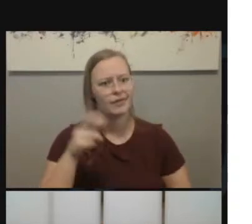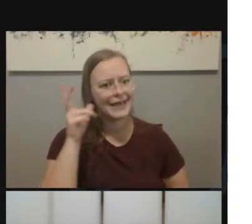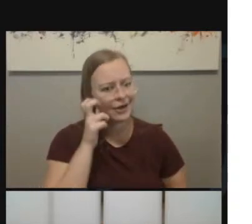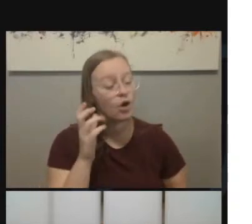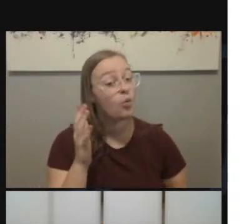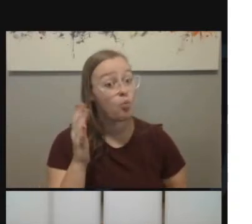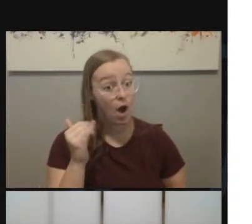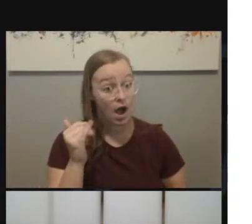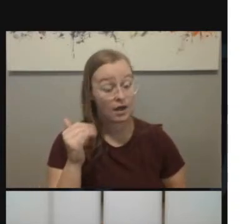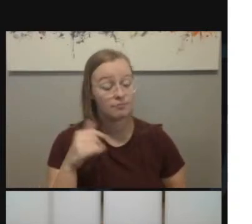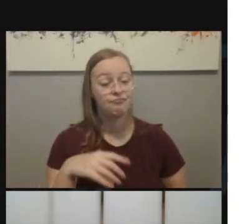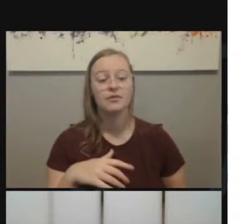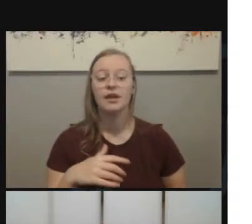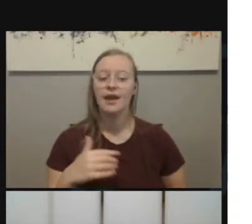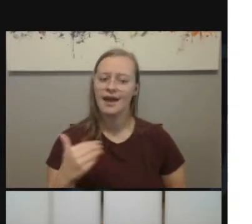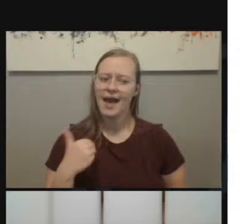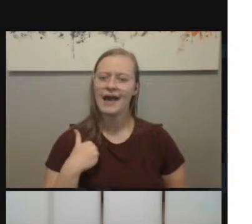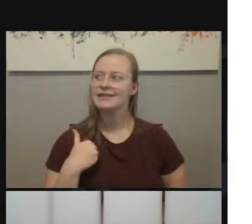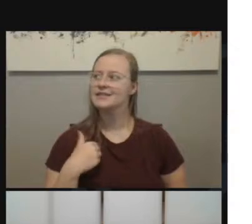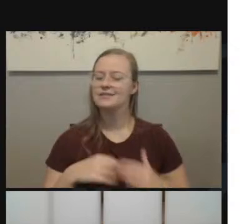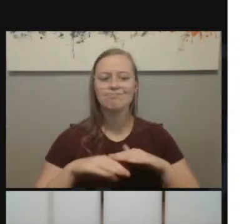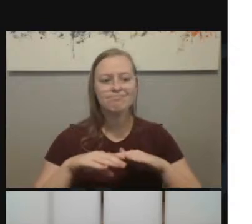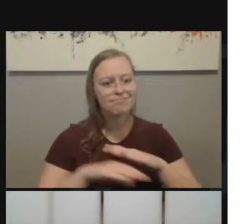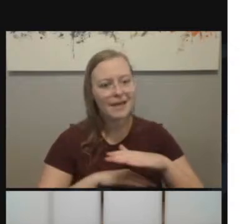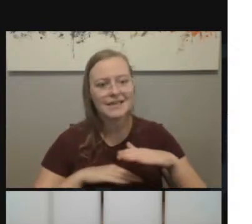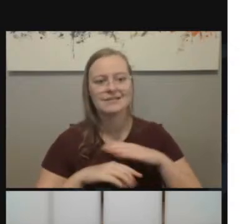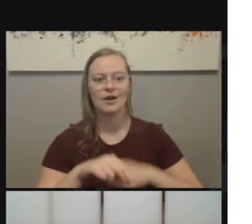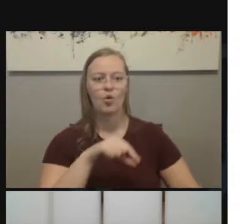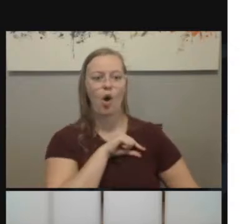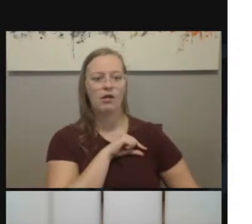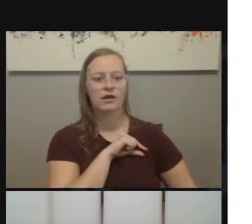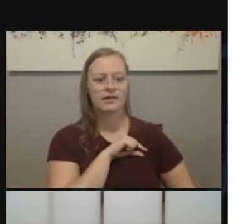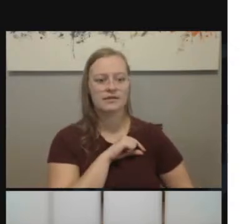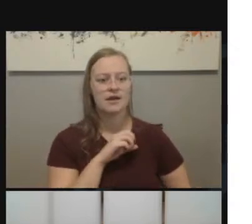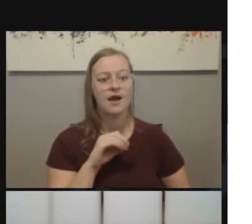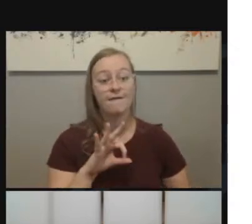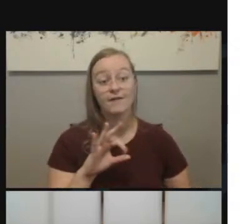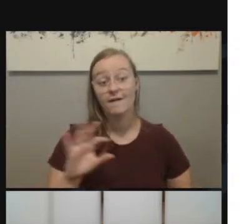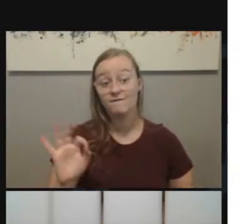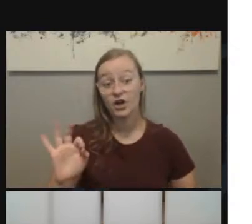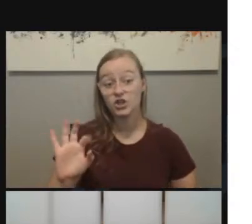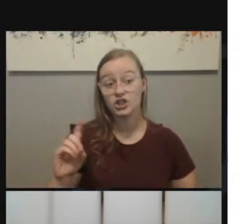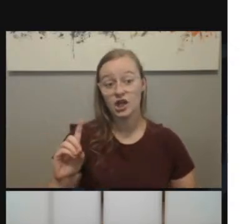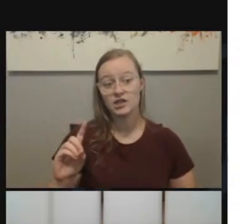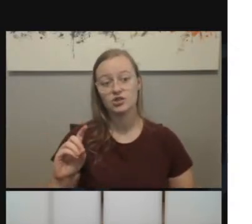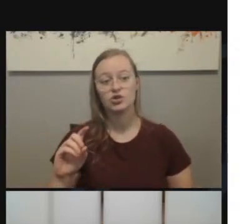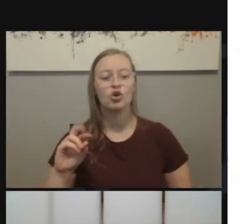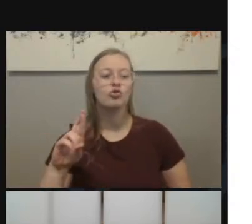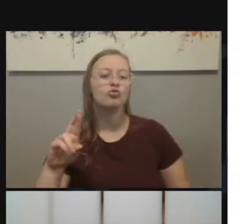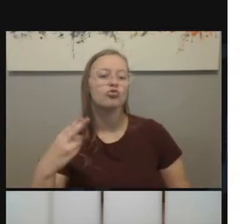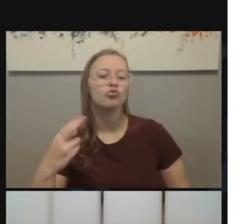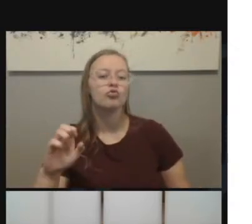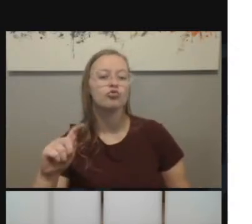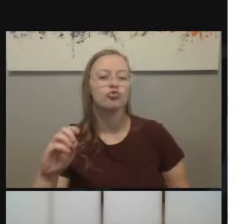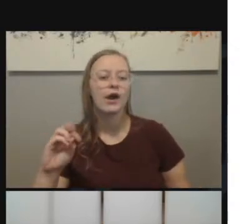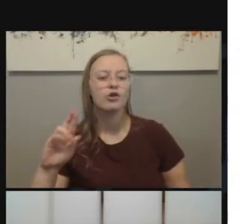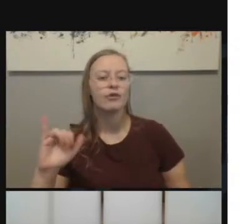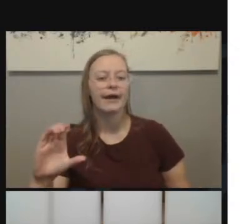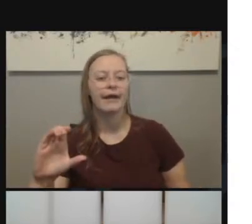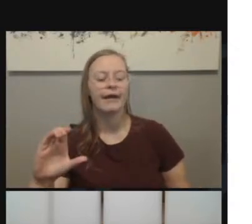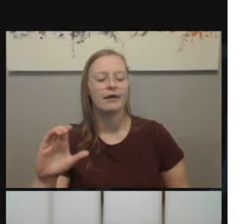it has the basic qualities of Douglass's rhetoric. And you'll note